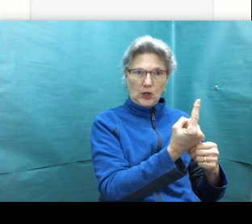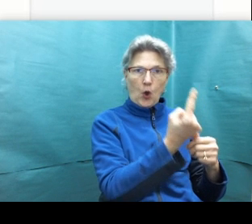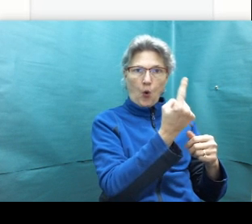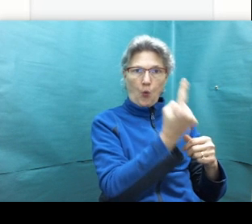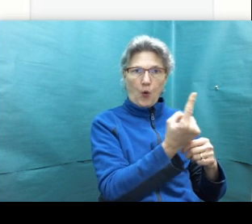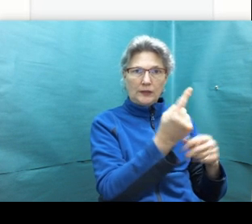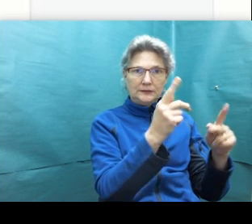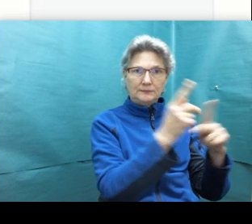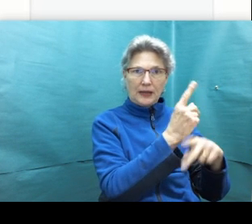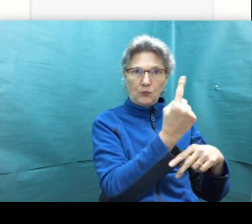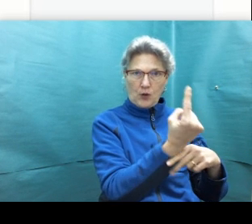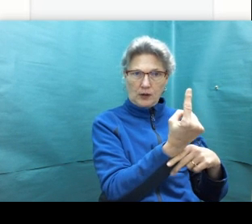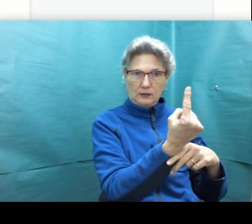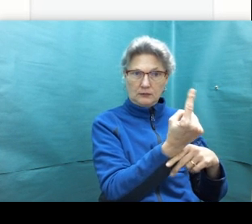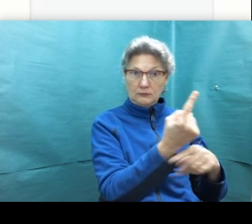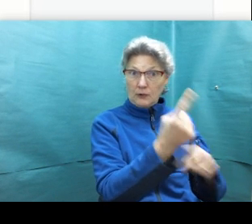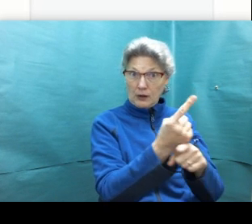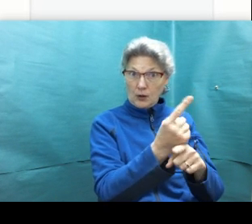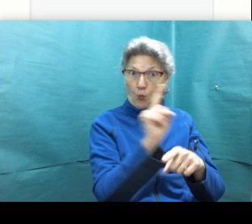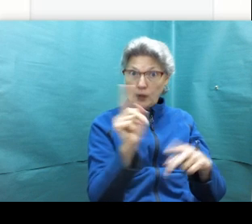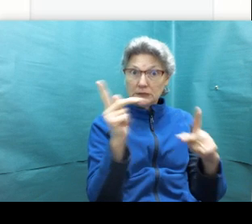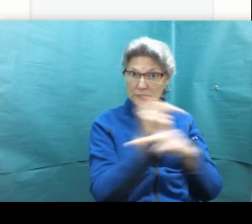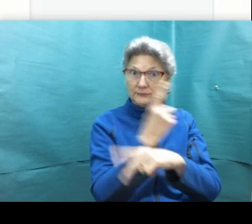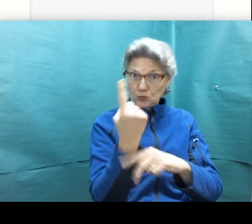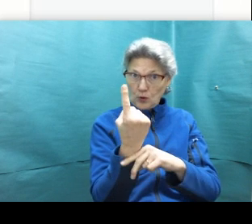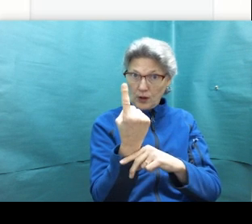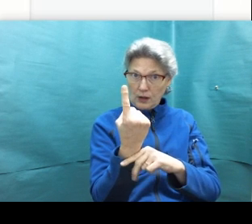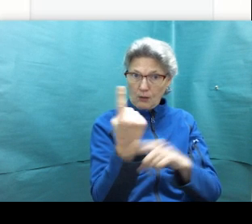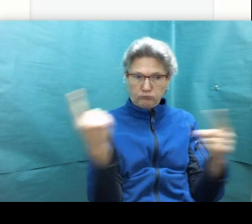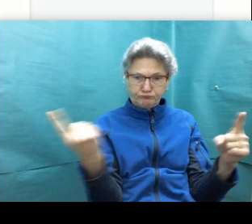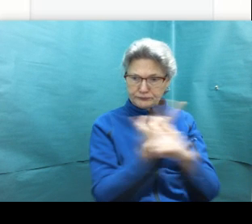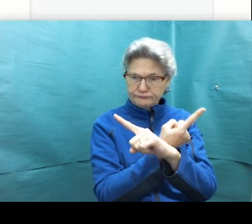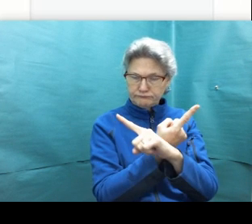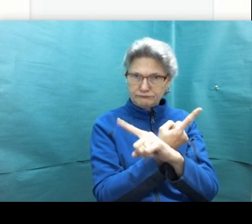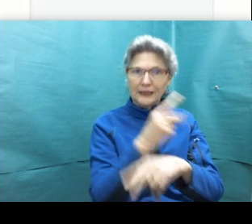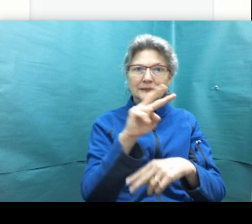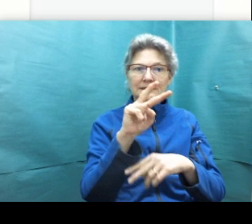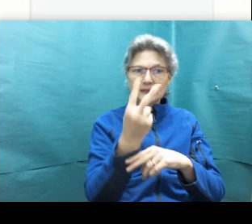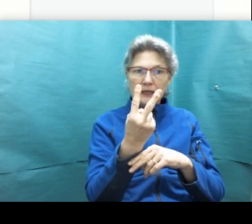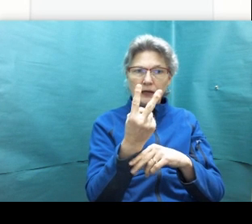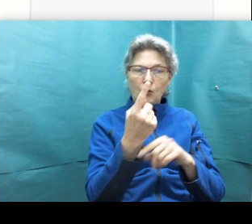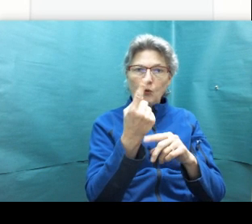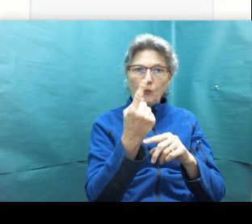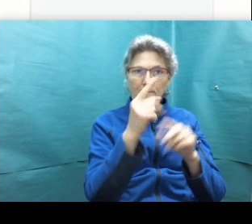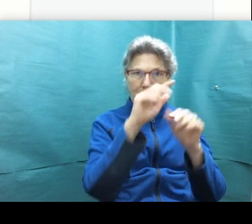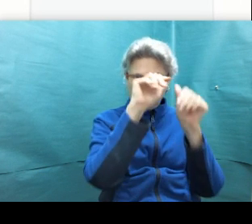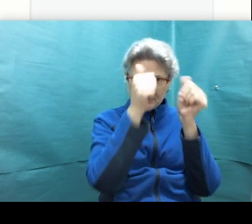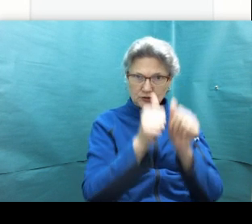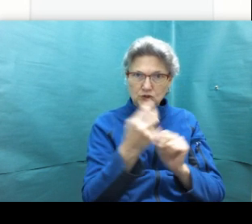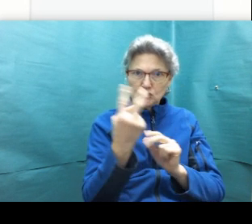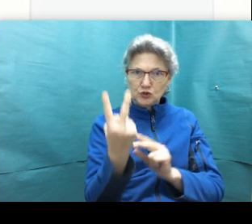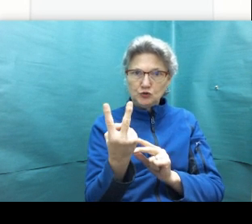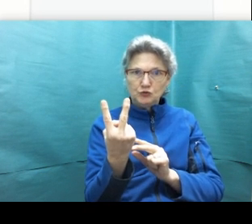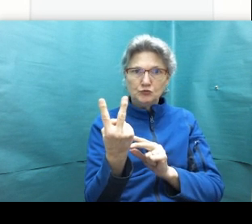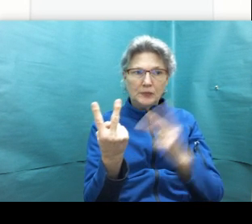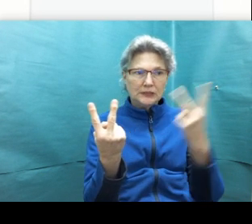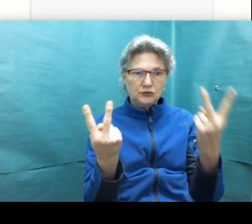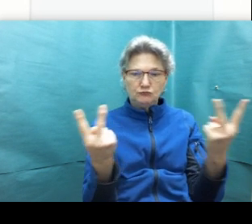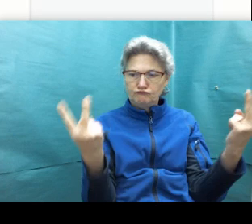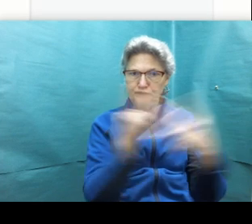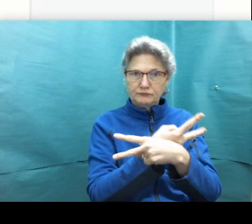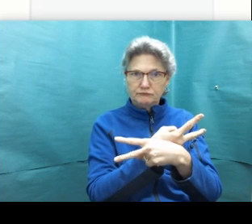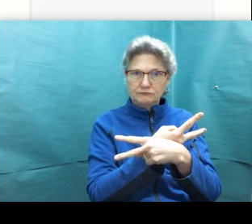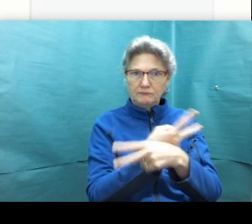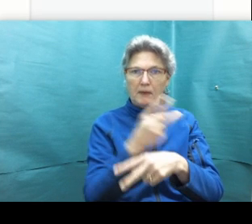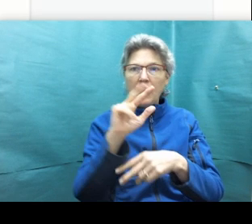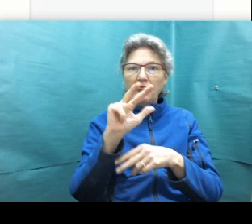by 1, right? My second figure is a 2 by 2.